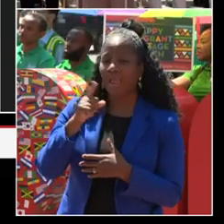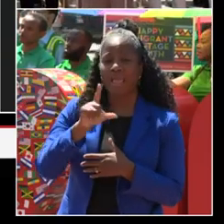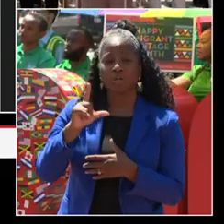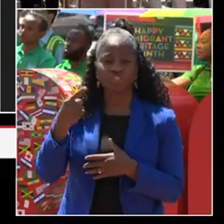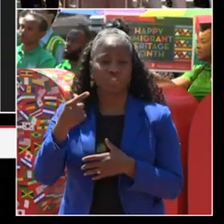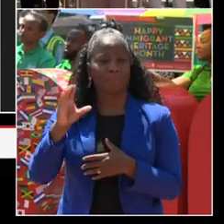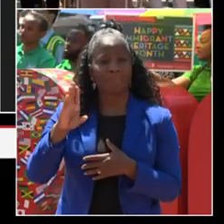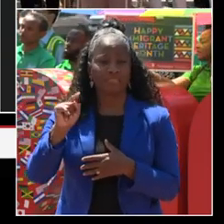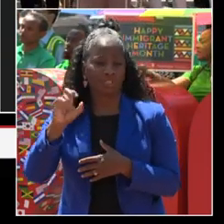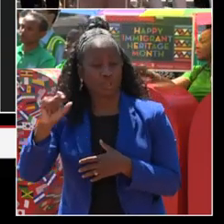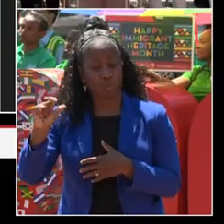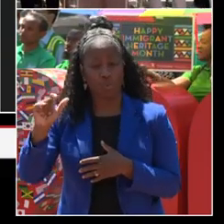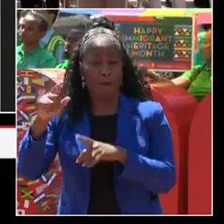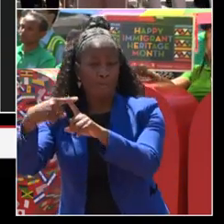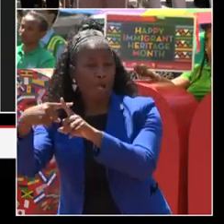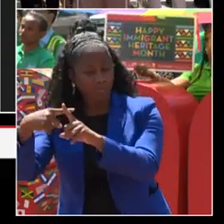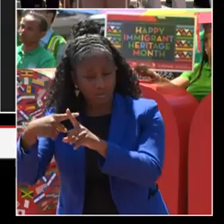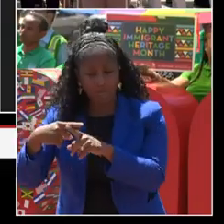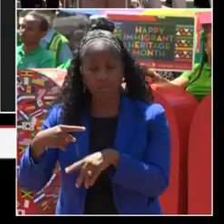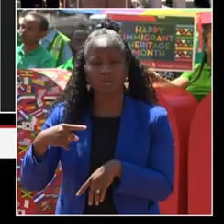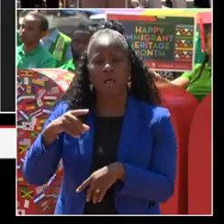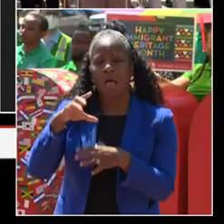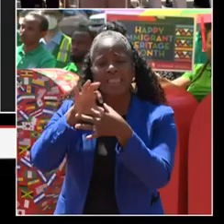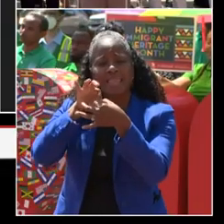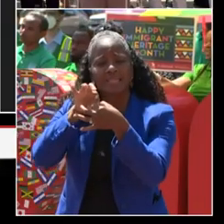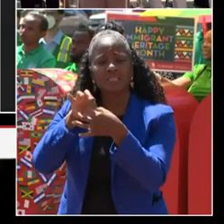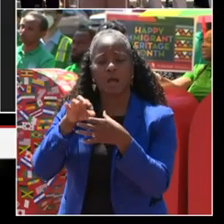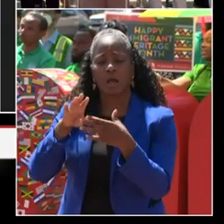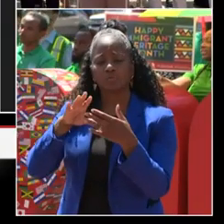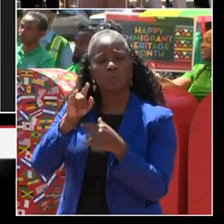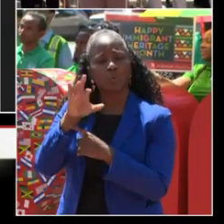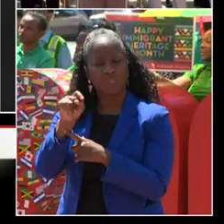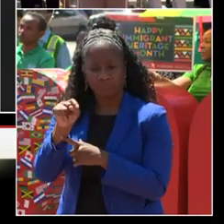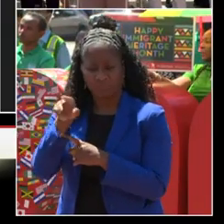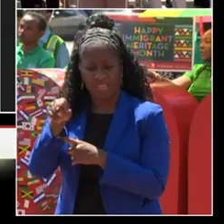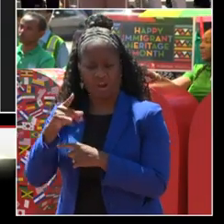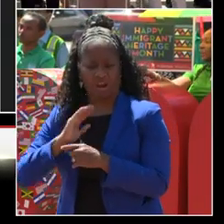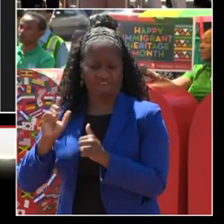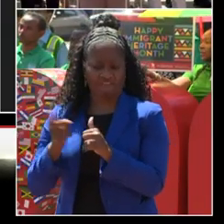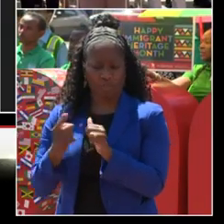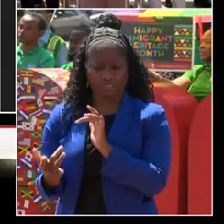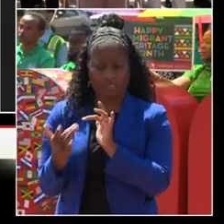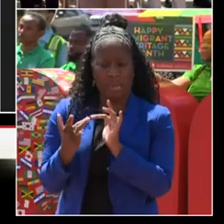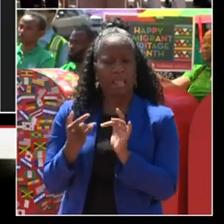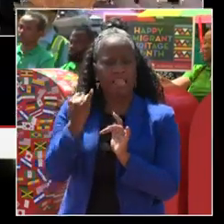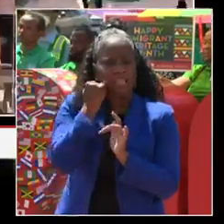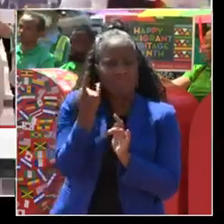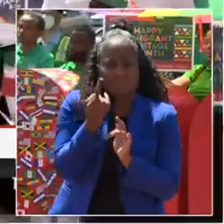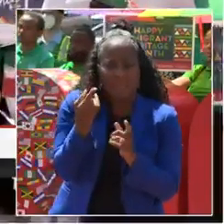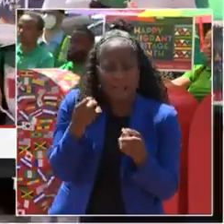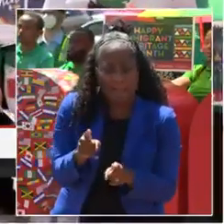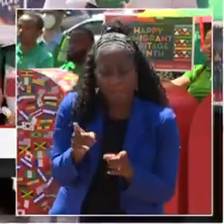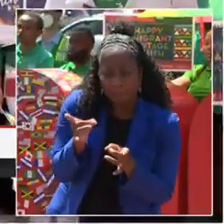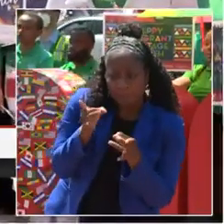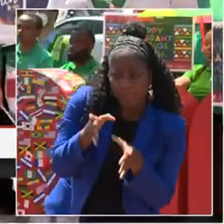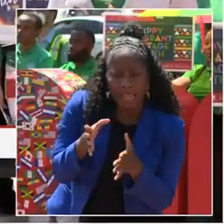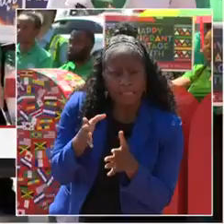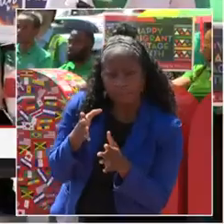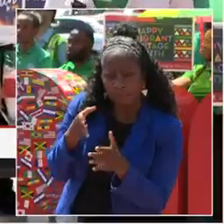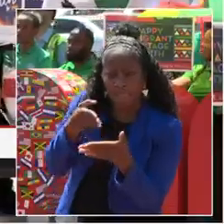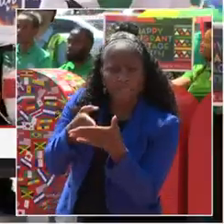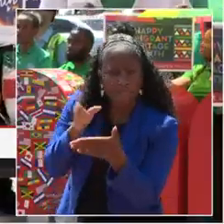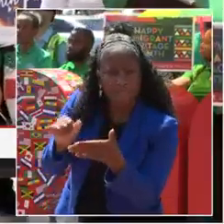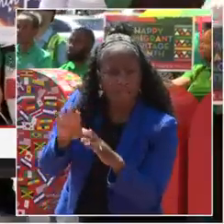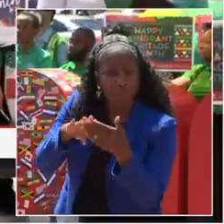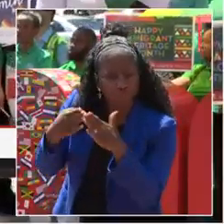unit, who is often the first point of contact for our community after a hate bias incident. So thank you, Officer